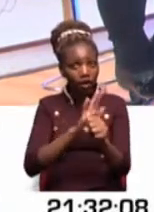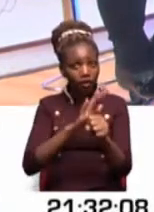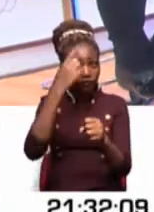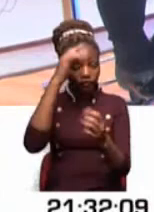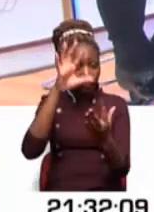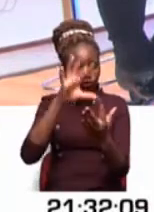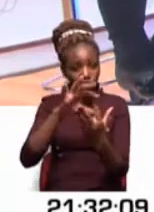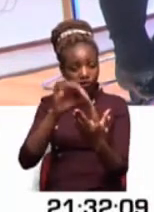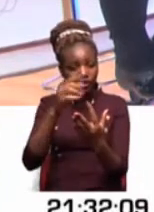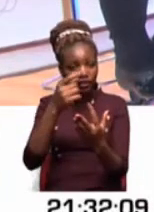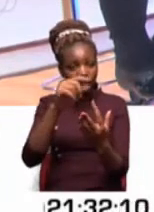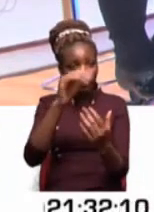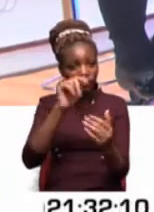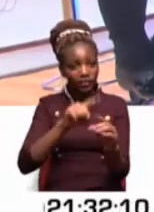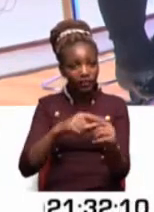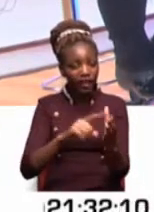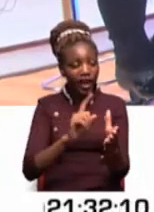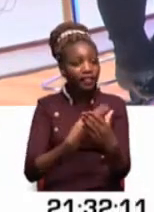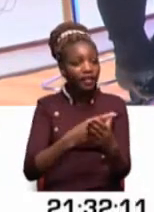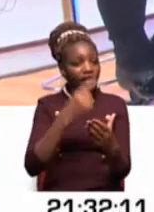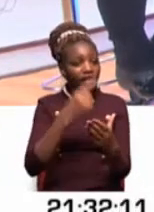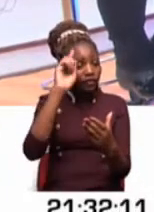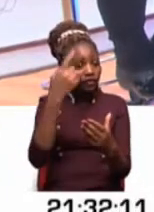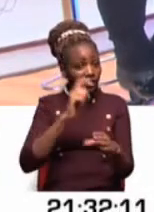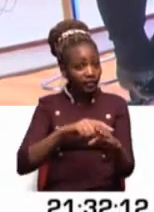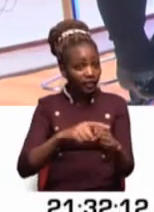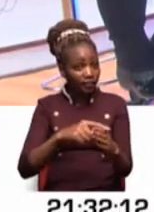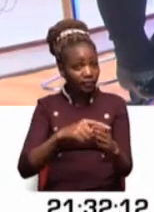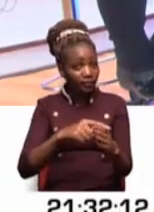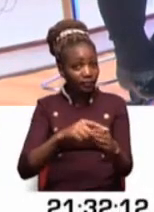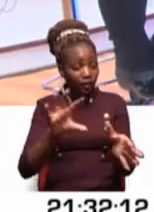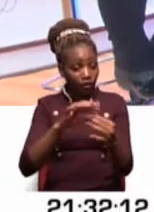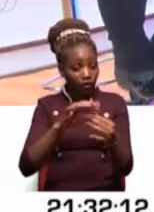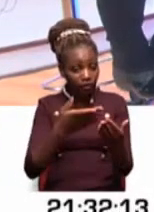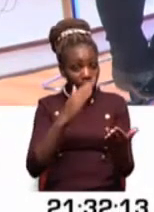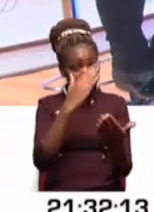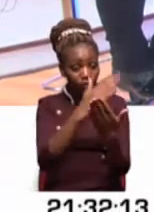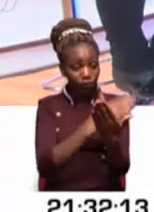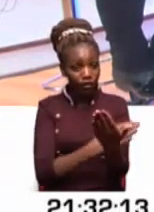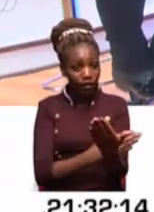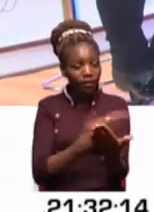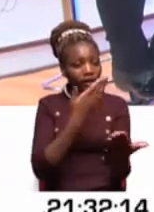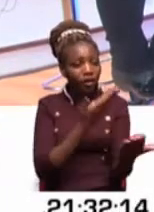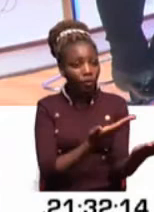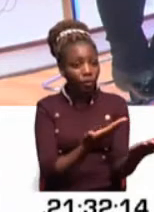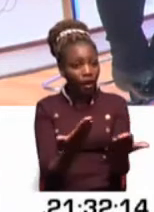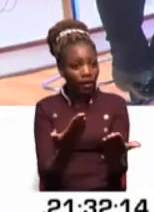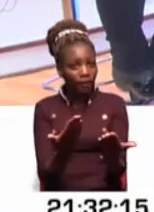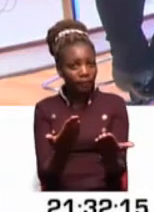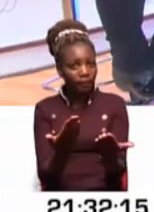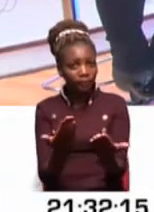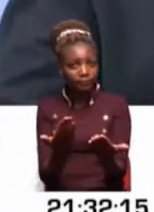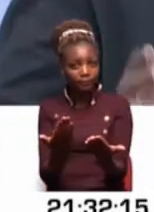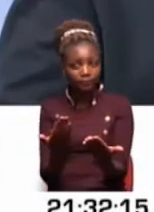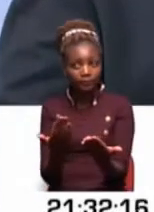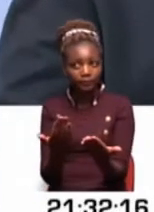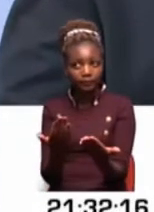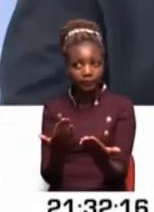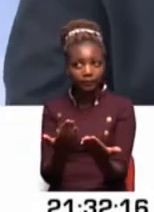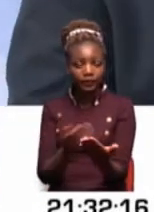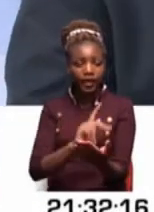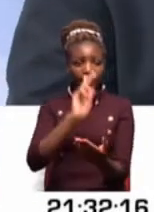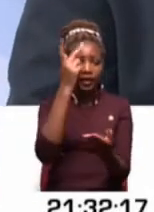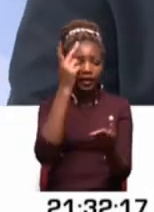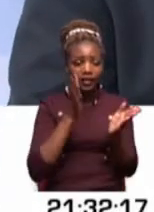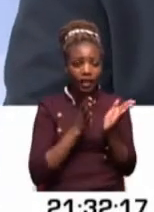TV47 and for the first show of Spotlight. Good evening and thank you. Thank you. Welcome. Kenya's population over the years has quadrupled